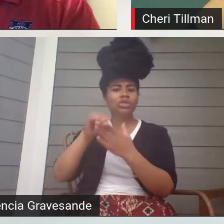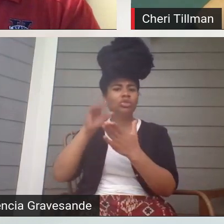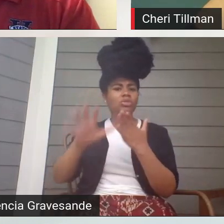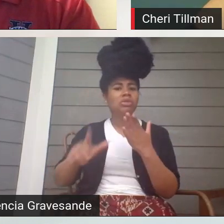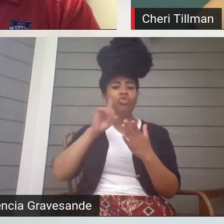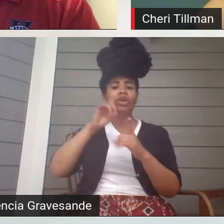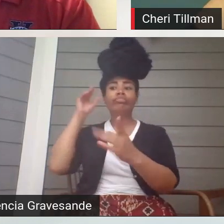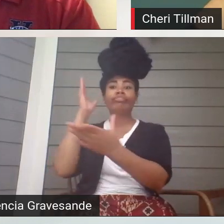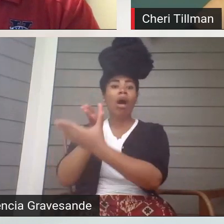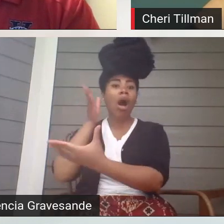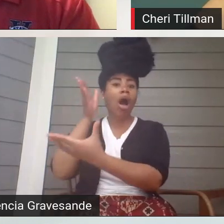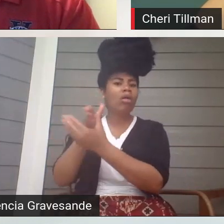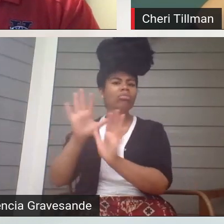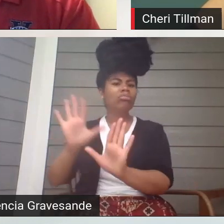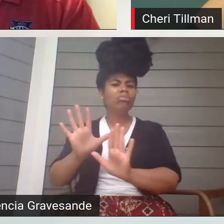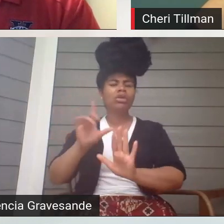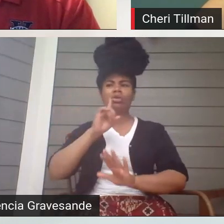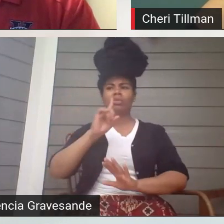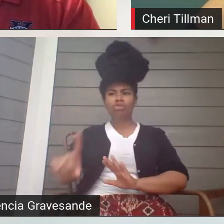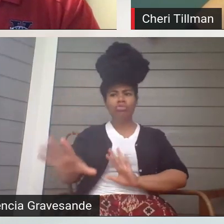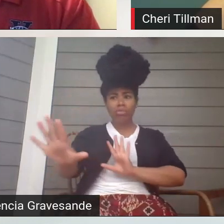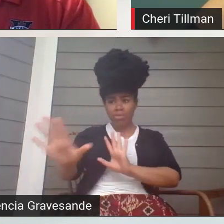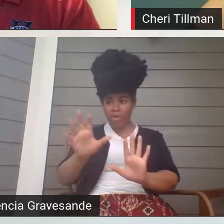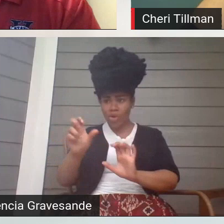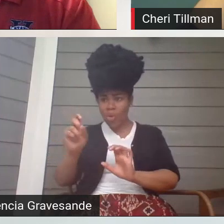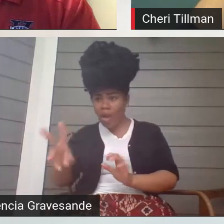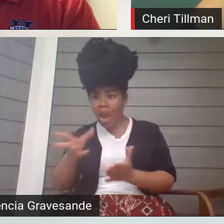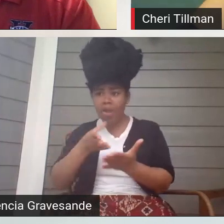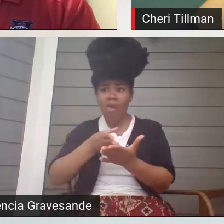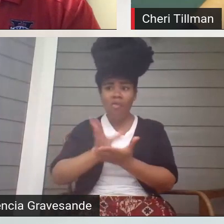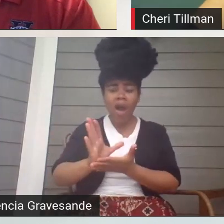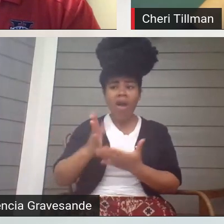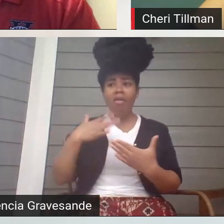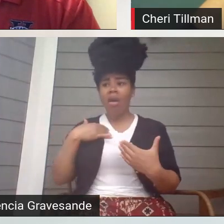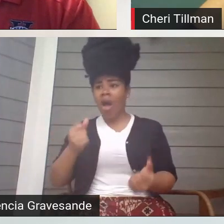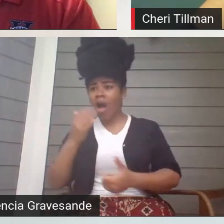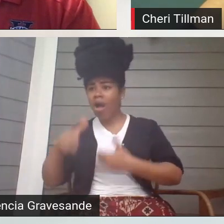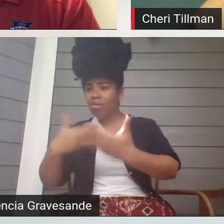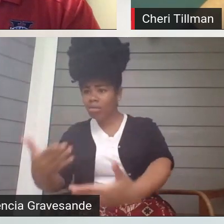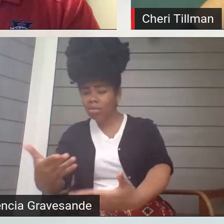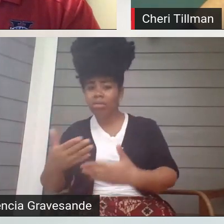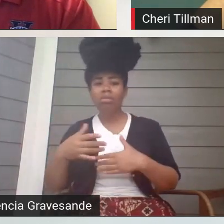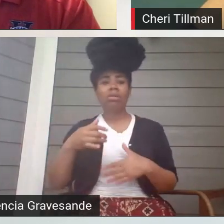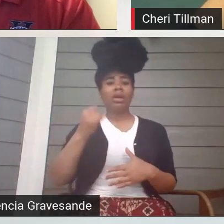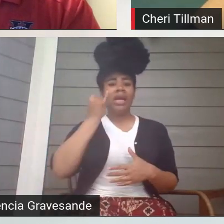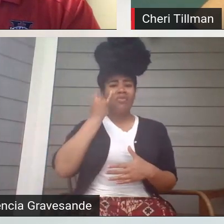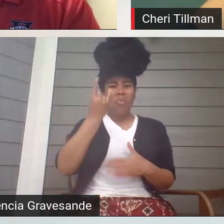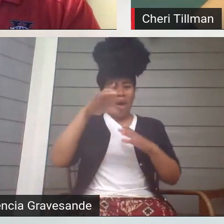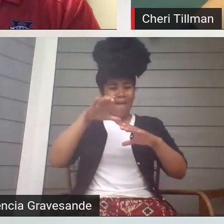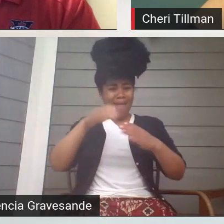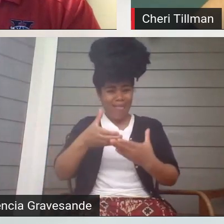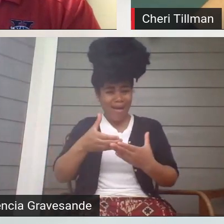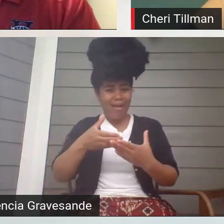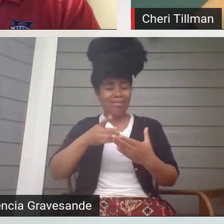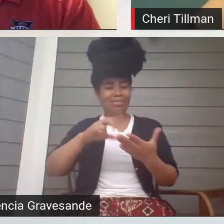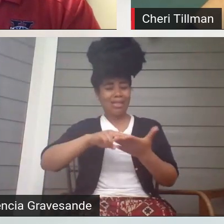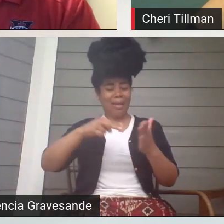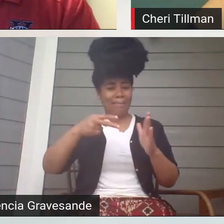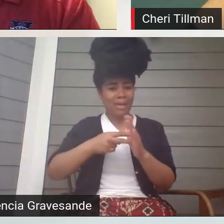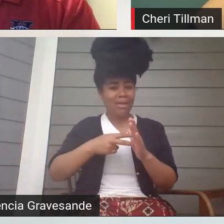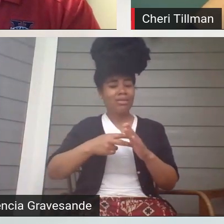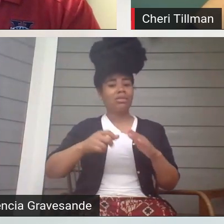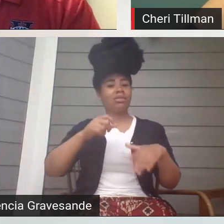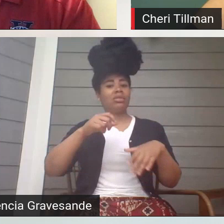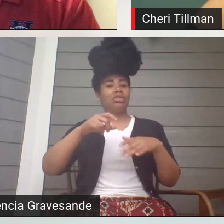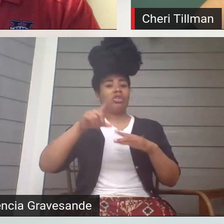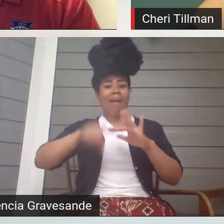sure they're really okay. If you're missing classes in one subject, you're probably missing classes in